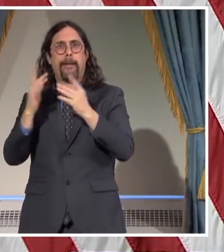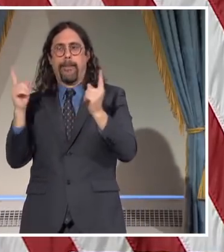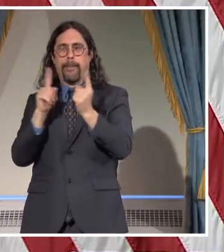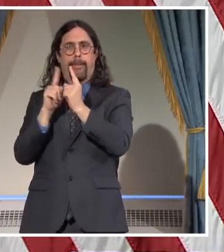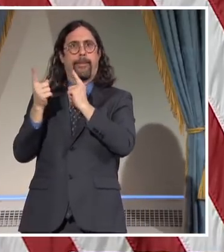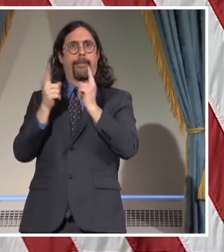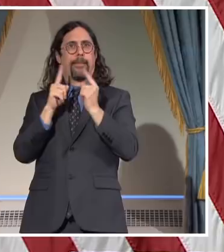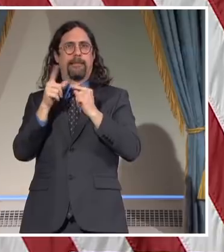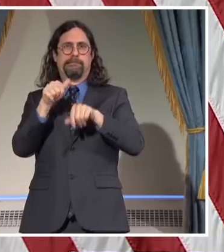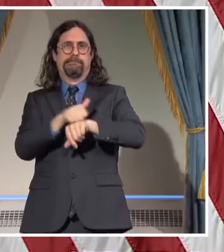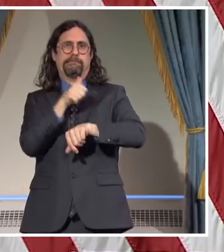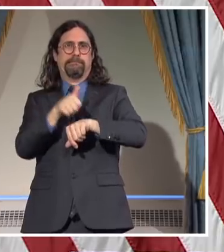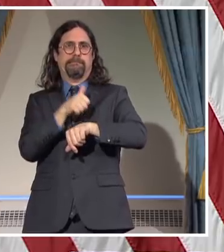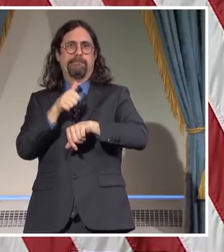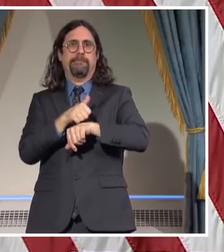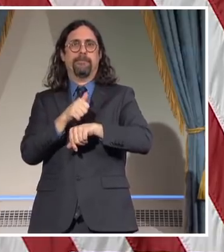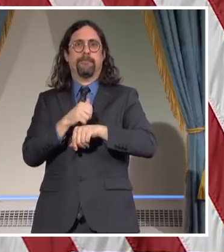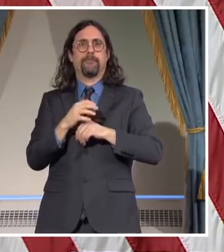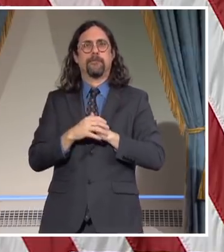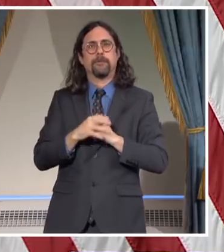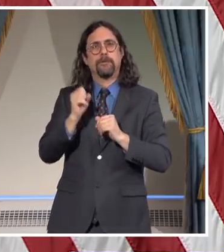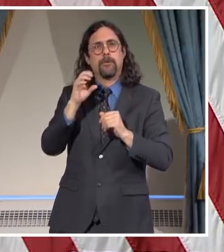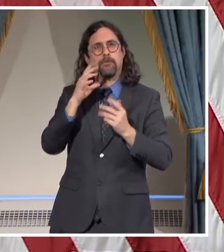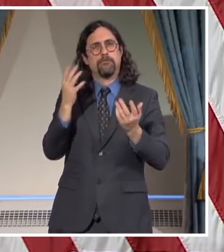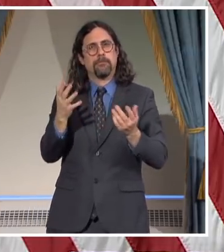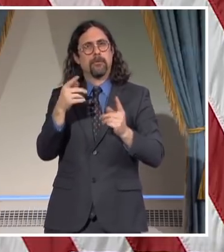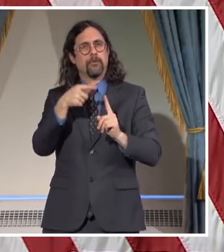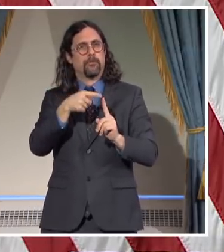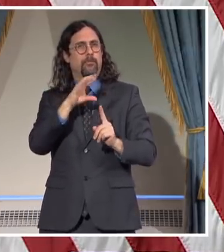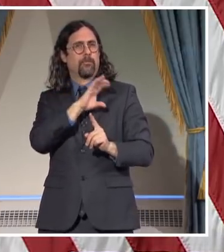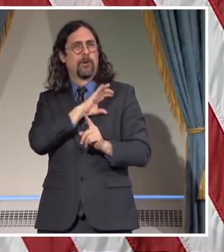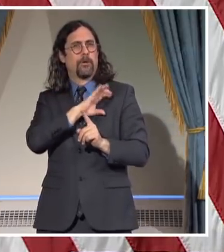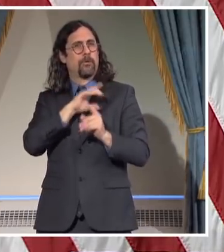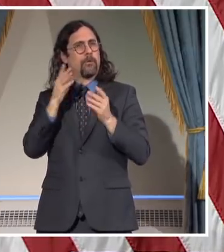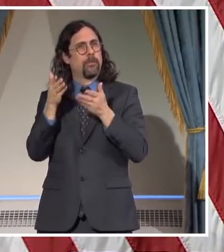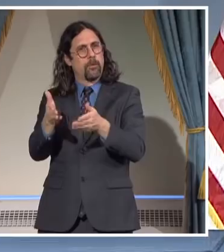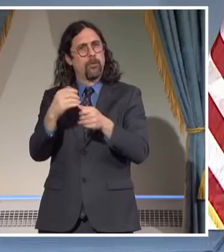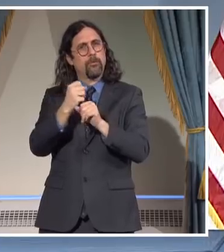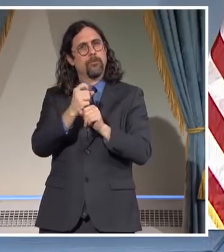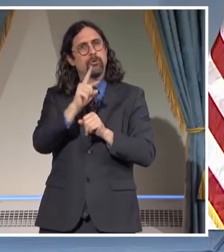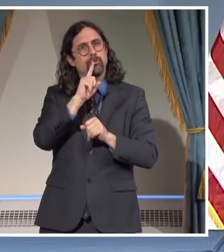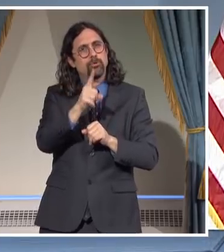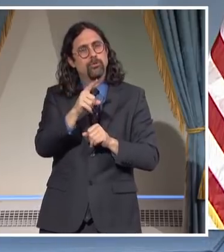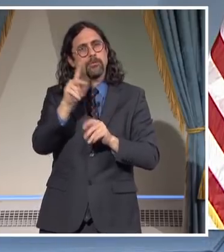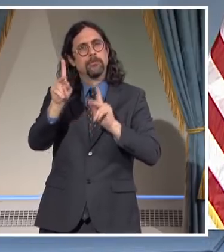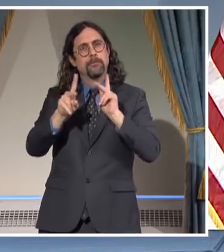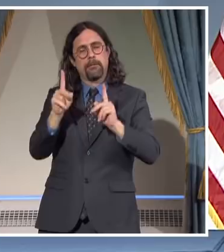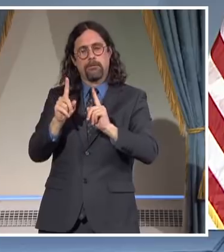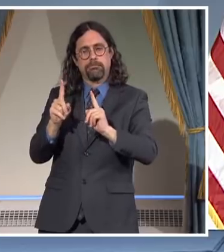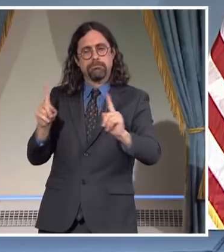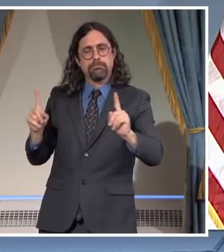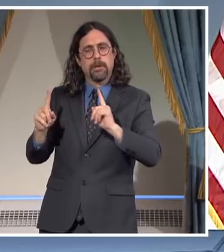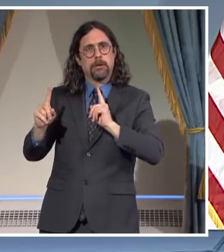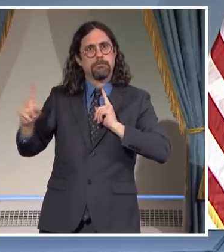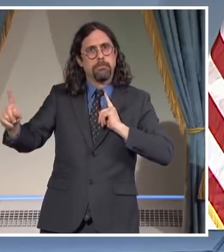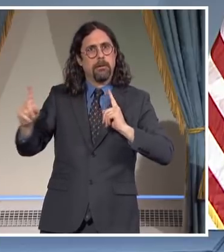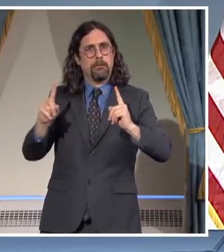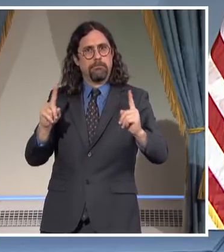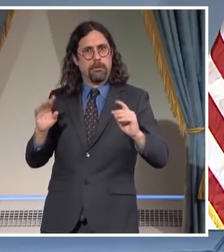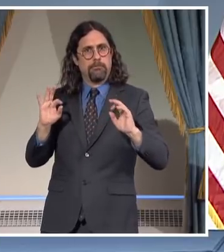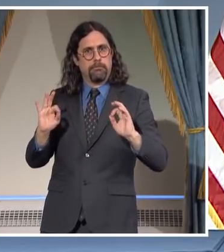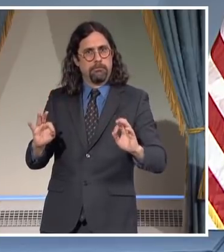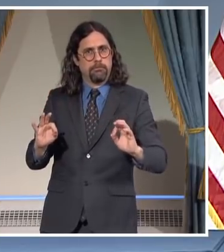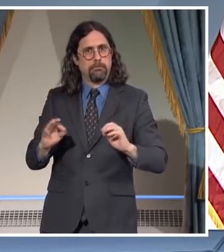that's what we're refining. Again, we'll have those sites shortly. Yoav is up next. Yoav? Yeah, hi, Mr.